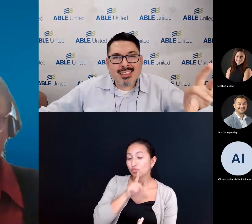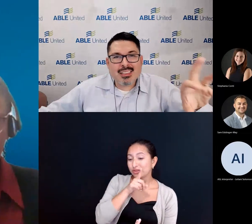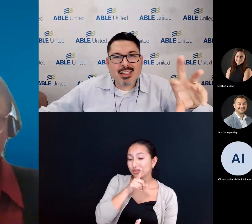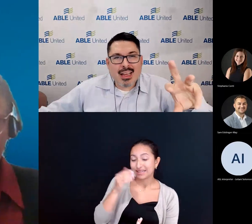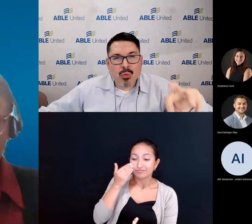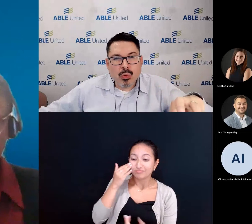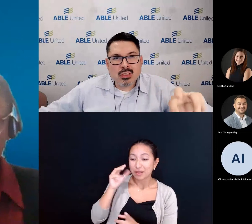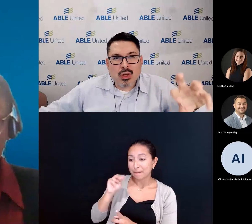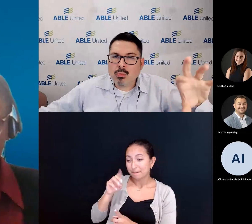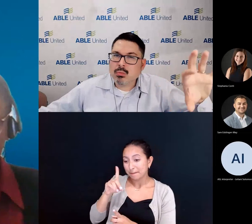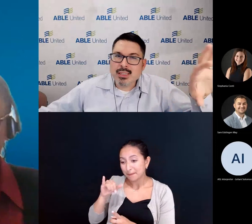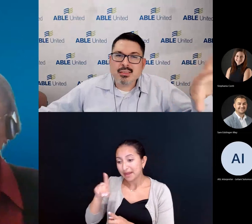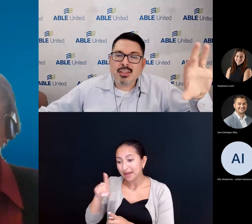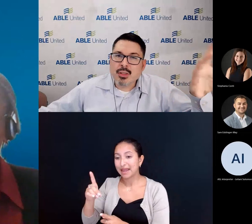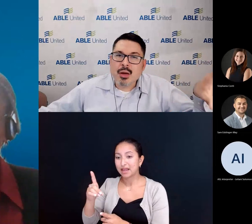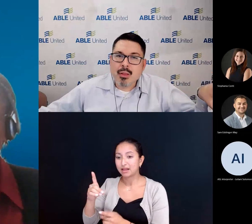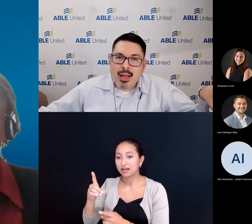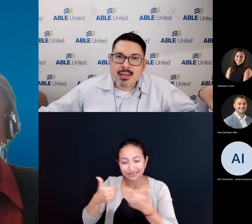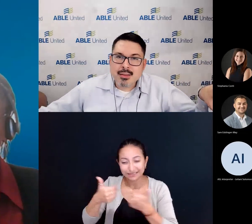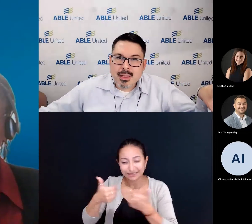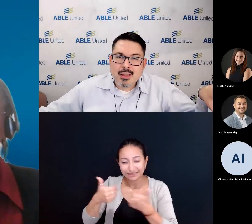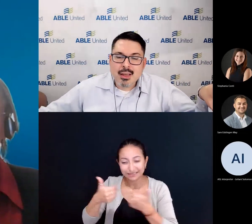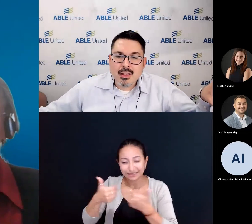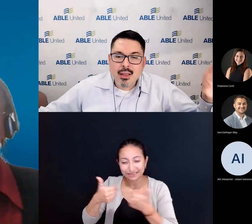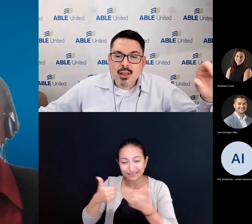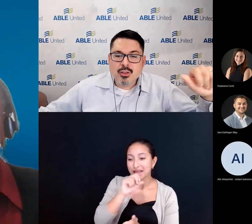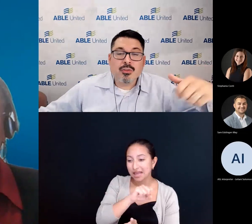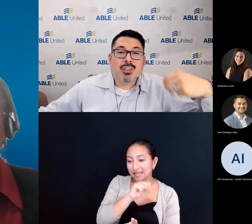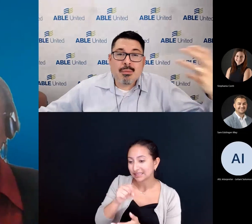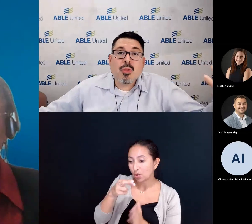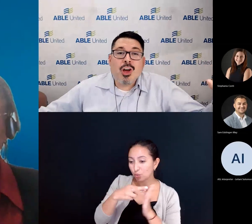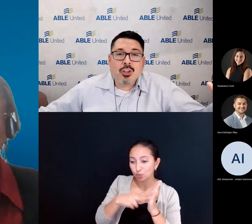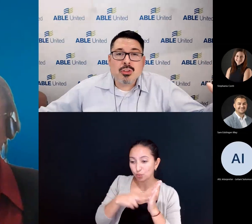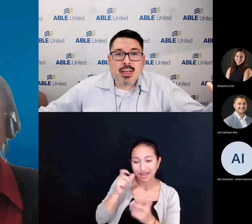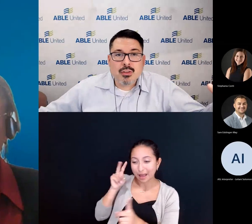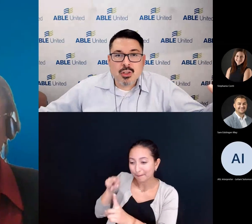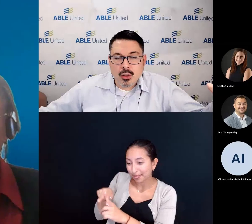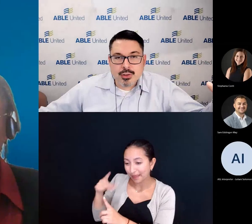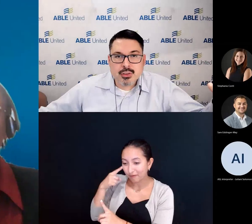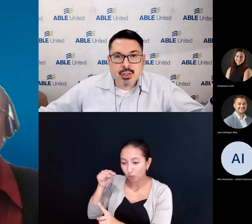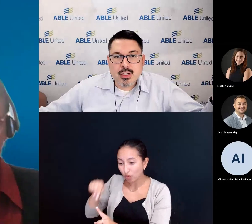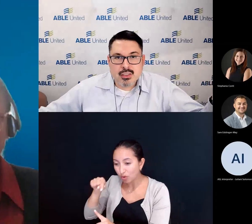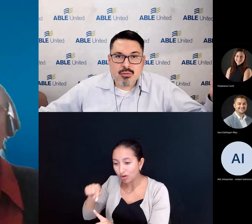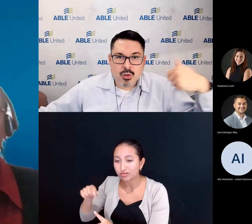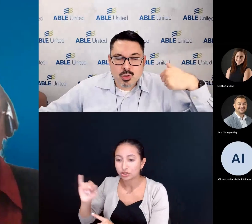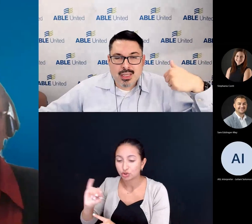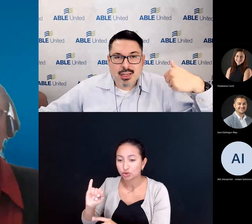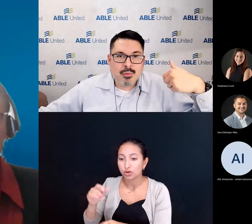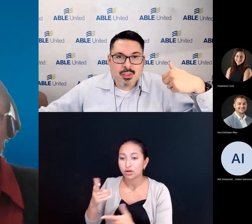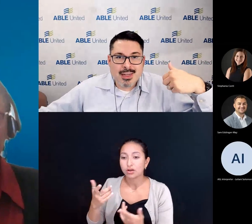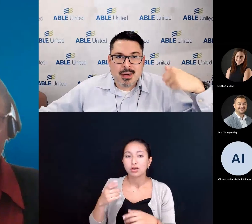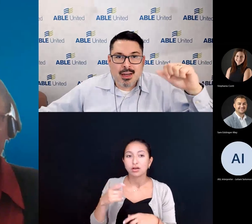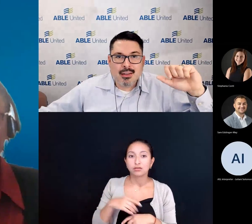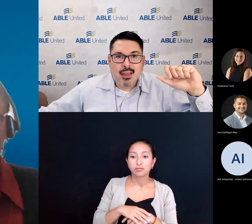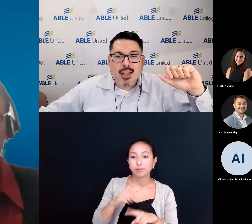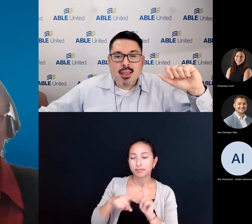of the SSI rules don't necessarily apply to Medicaid. So, for example, the $100,000 is the first one that